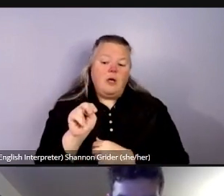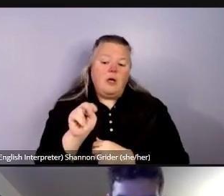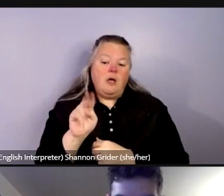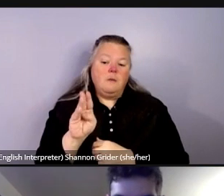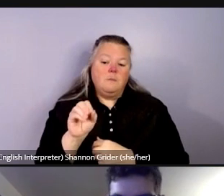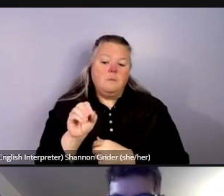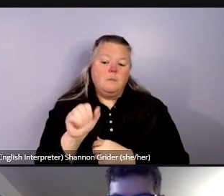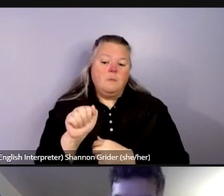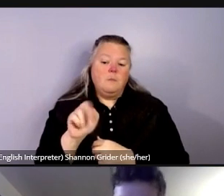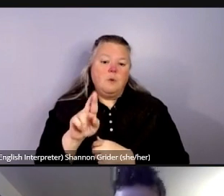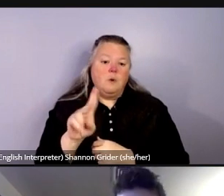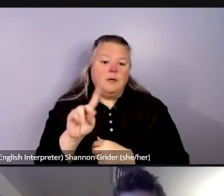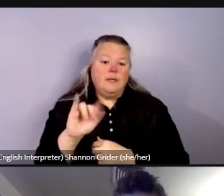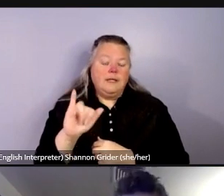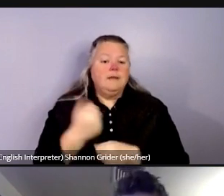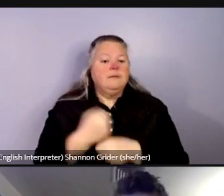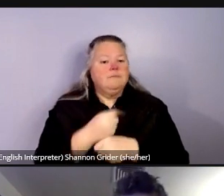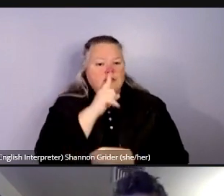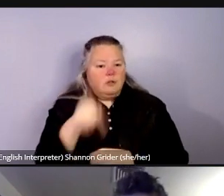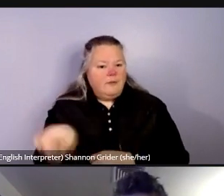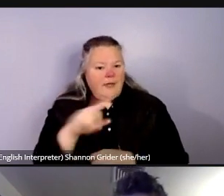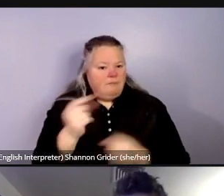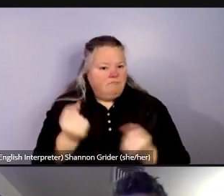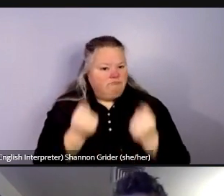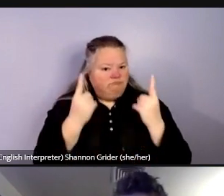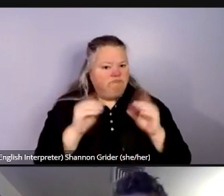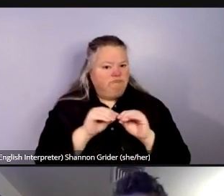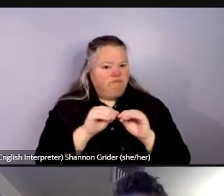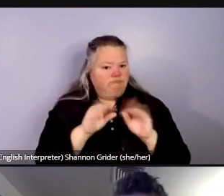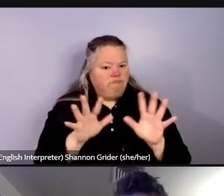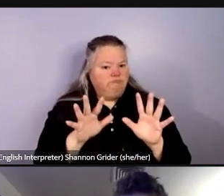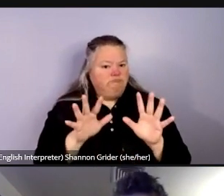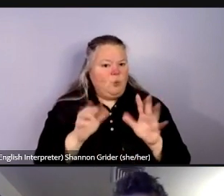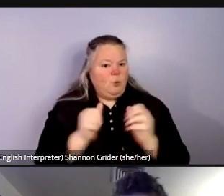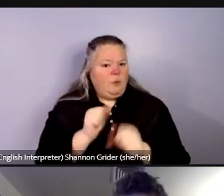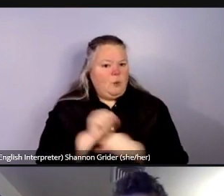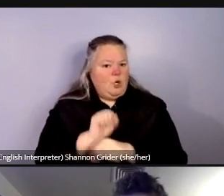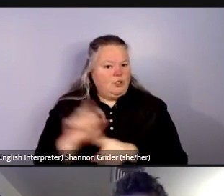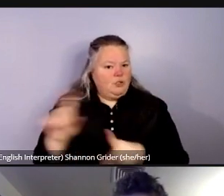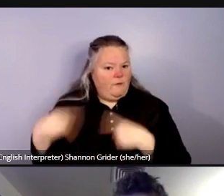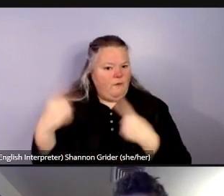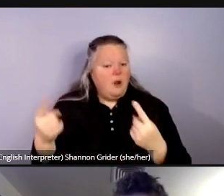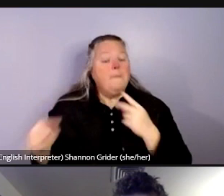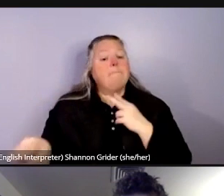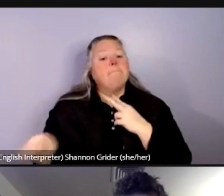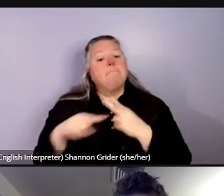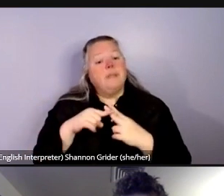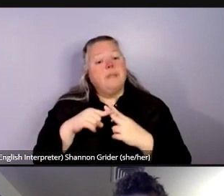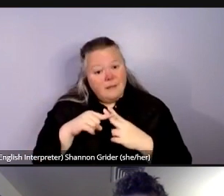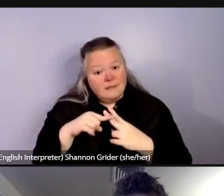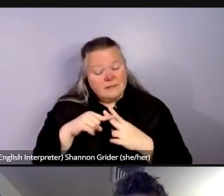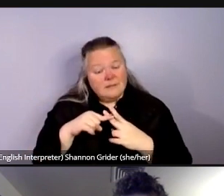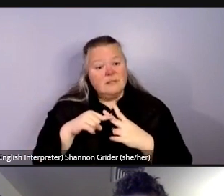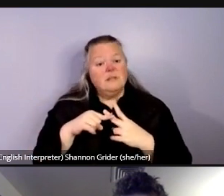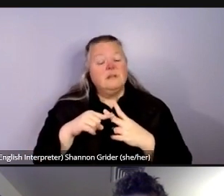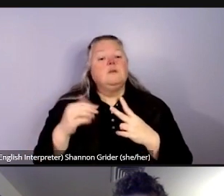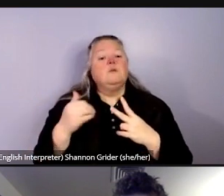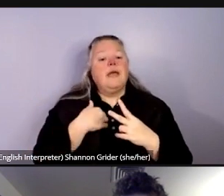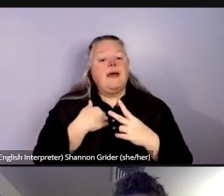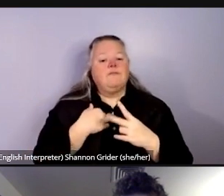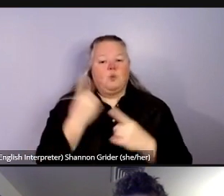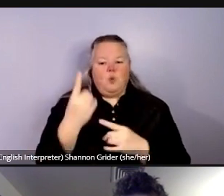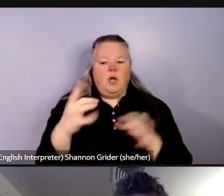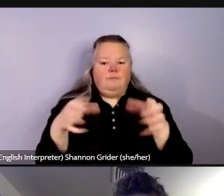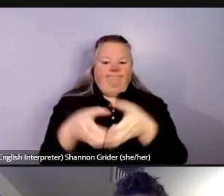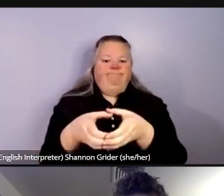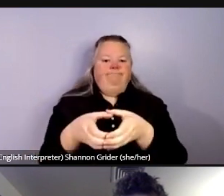sort of aware of the work that's been done so far with our committee. And we also wanted to have sort of a single place where